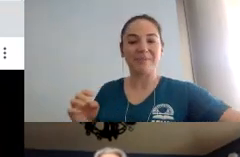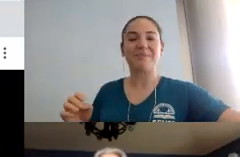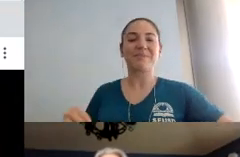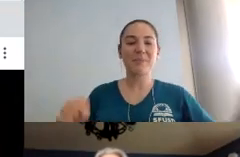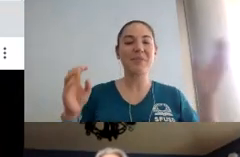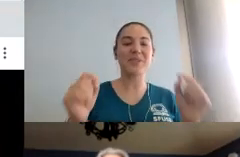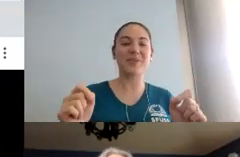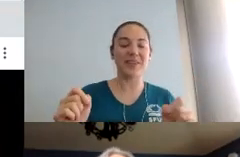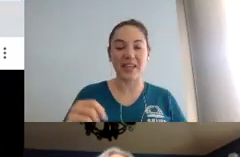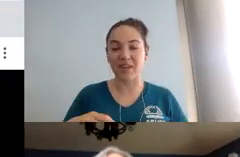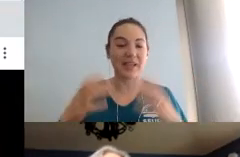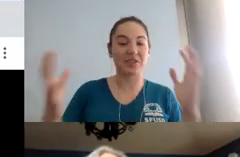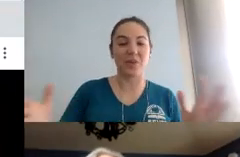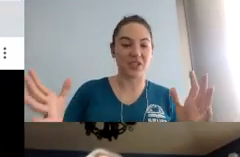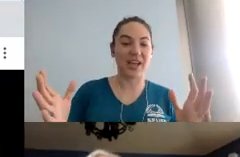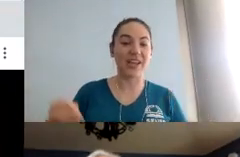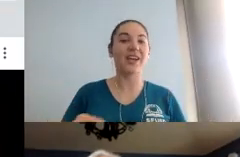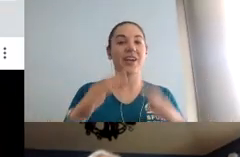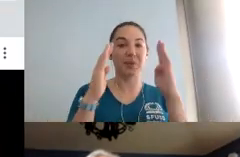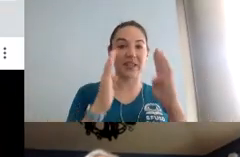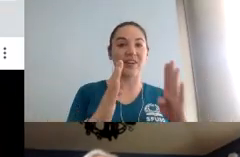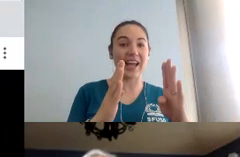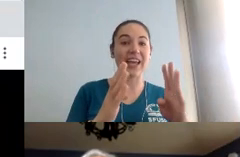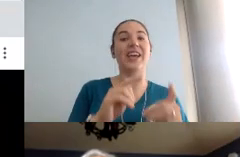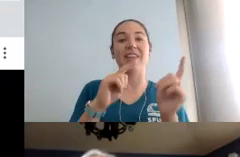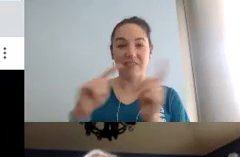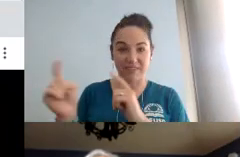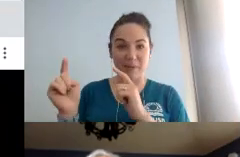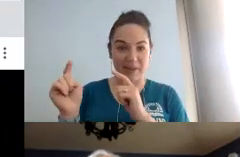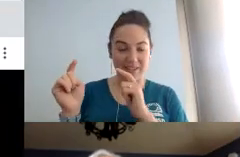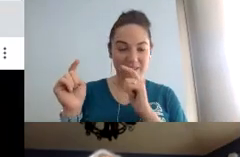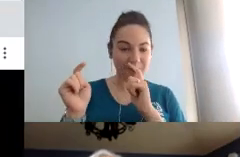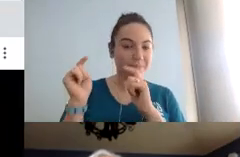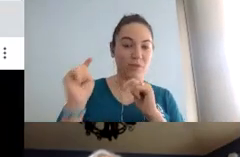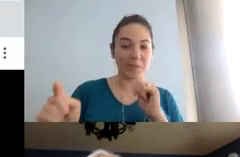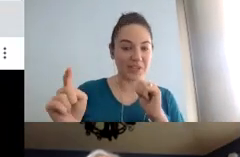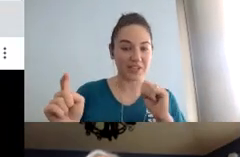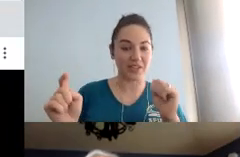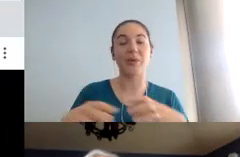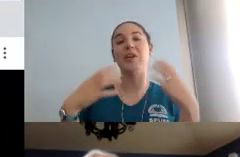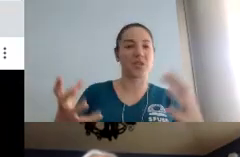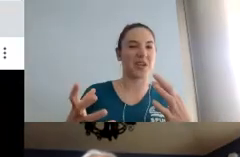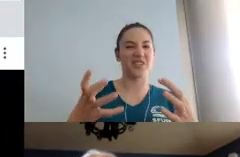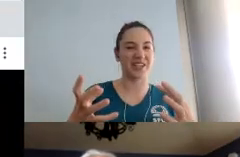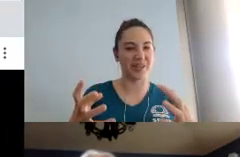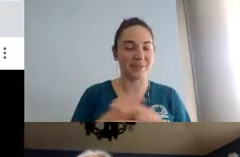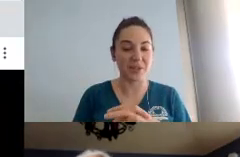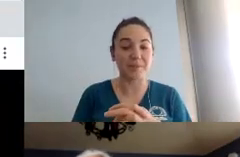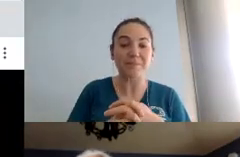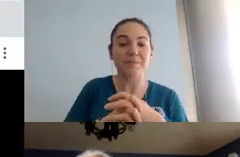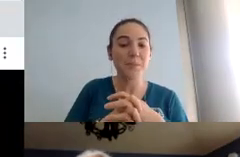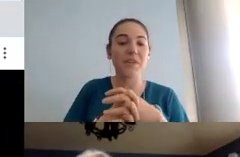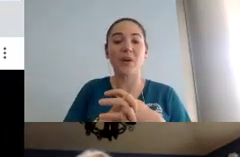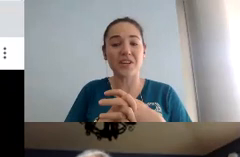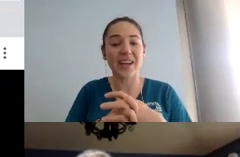Okay. So like if I'm to answer question A, I'll put the letter A and then followed by my answer before I push enter. That way we know which question you're answering.